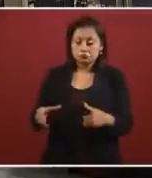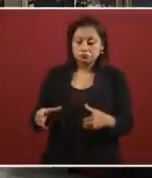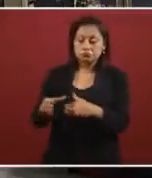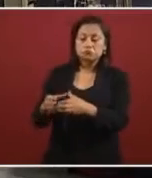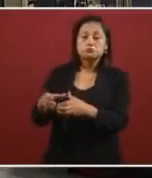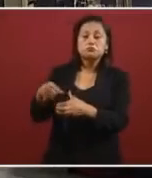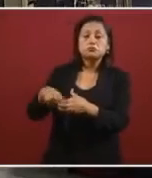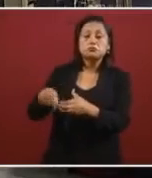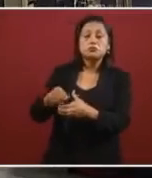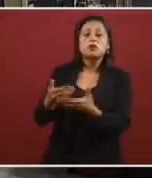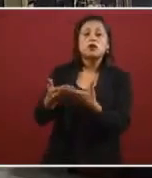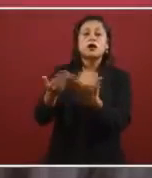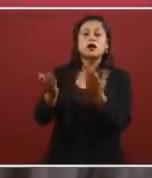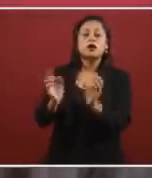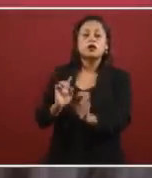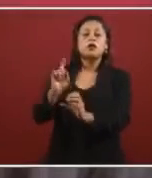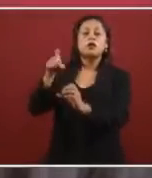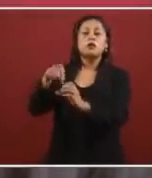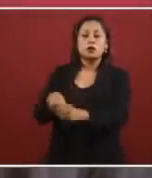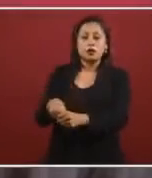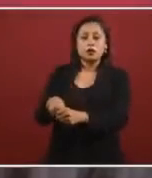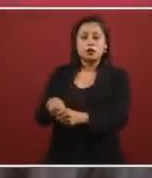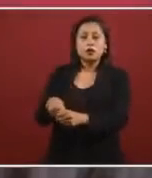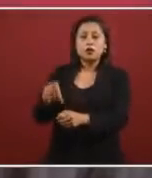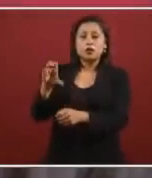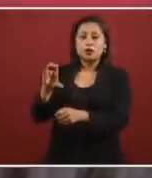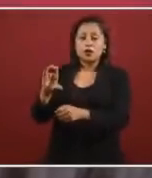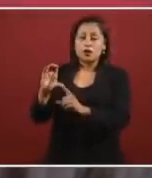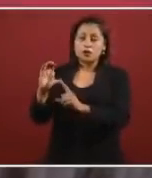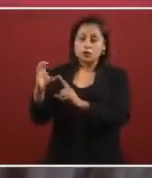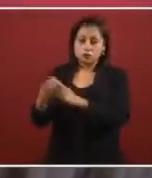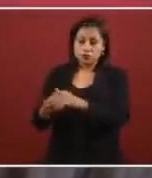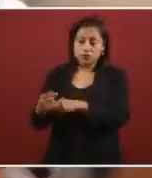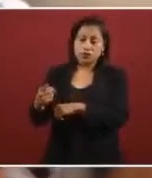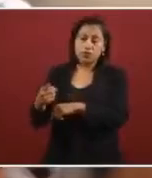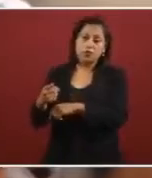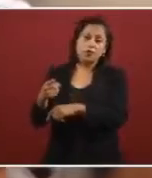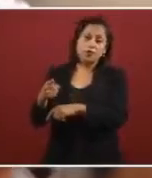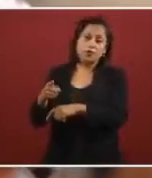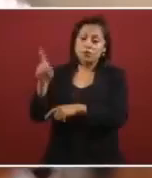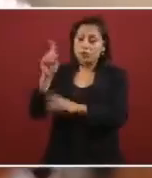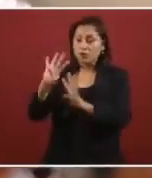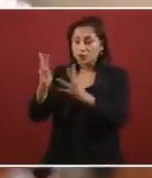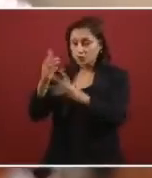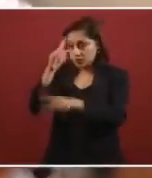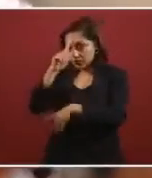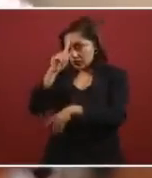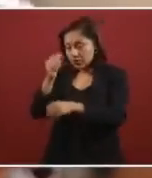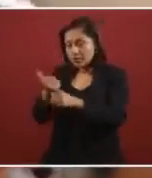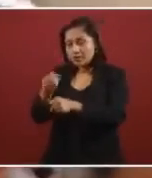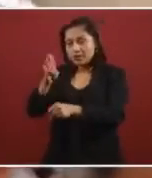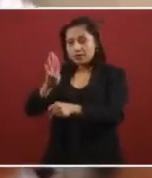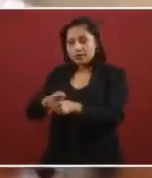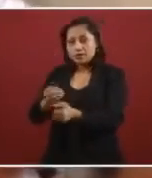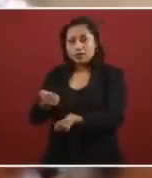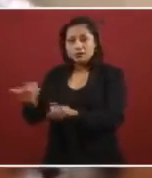the accounting of, now part of the Calderon,